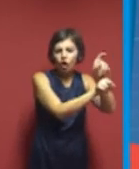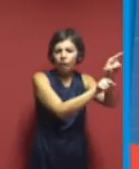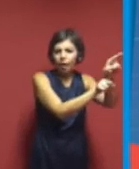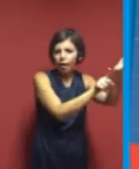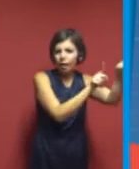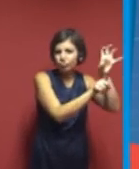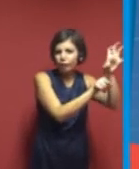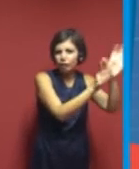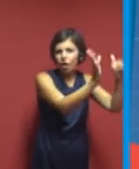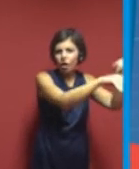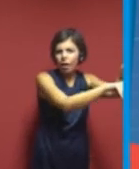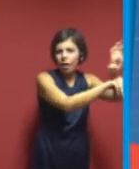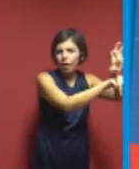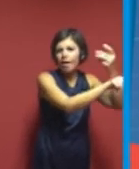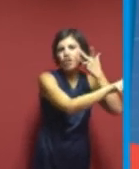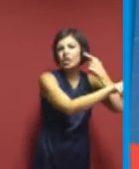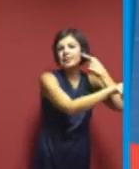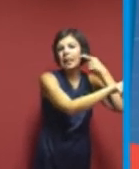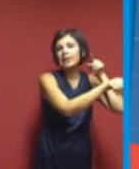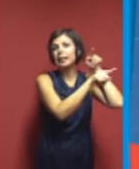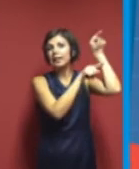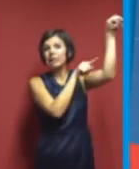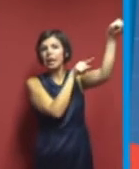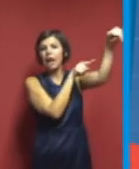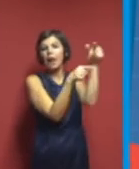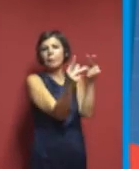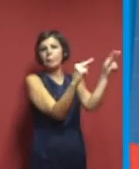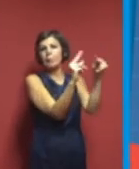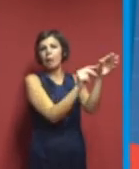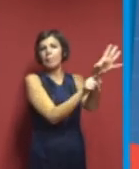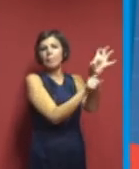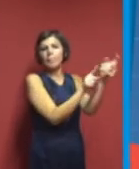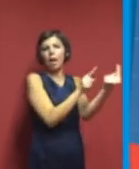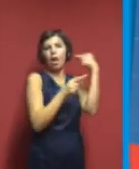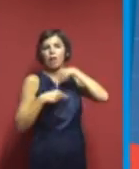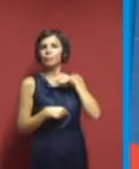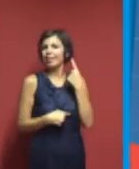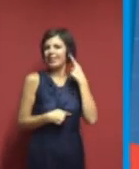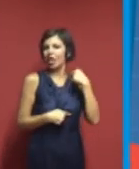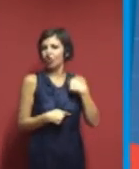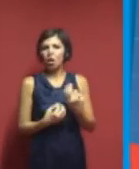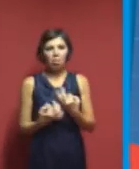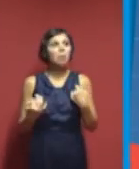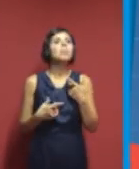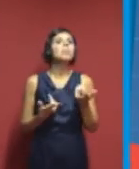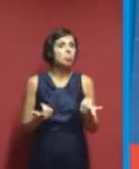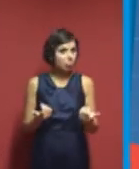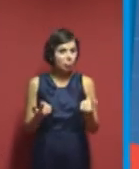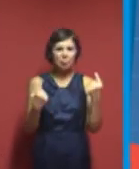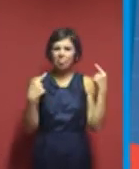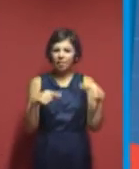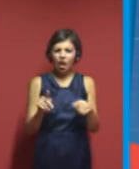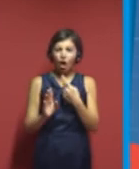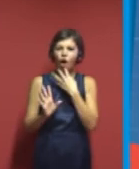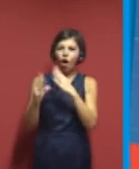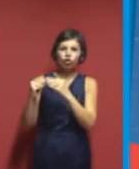book. Okay, this is technical ingenuity by an evil person who's doing undesirable things and has been put in a